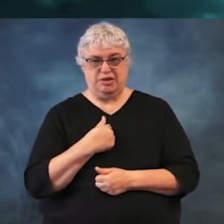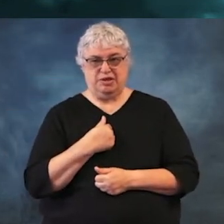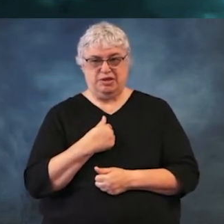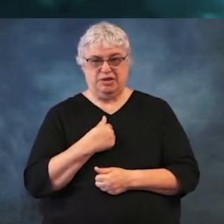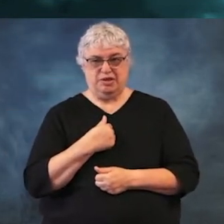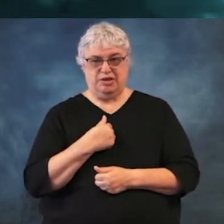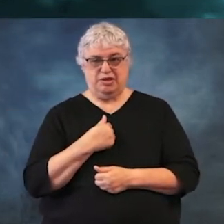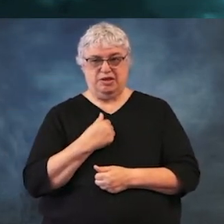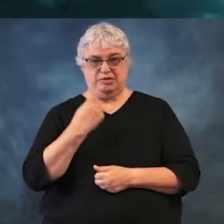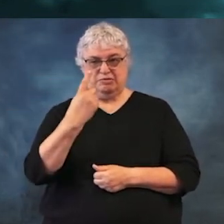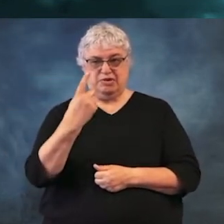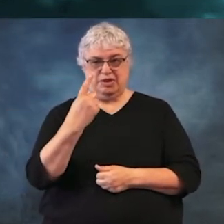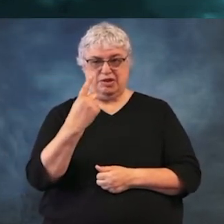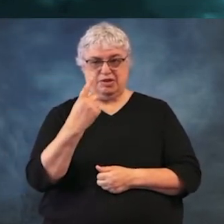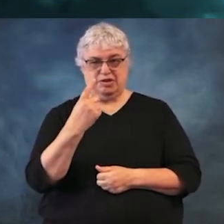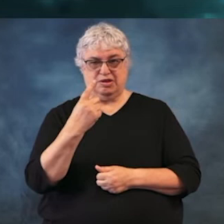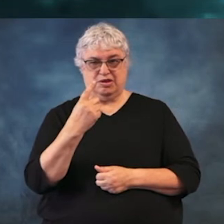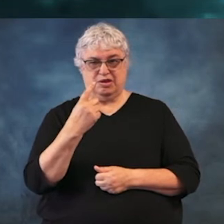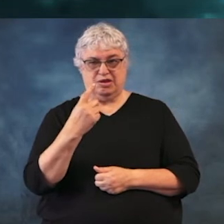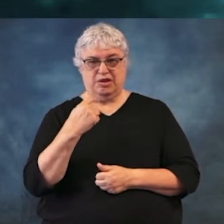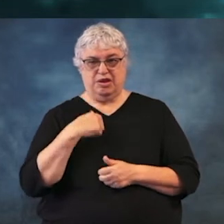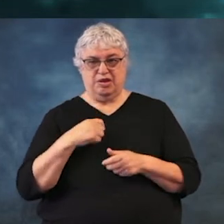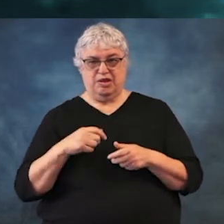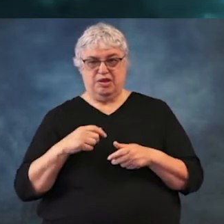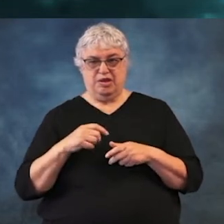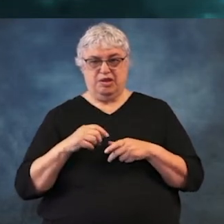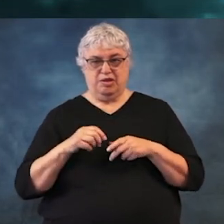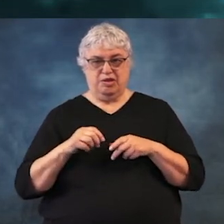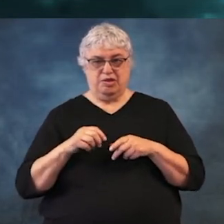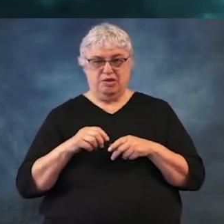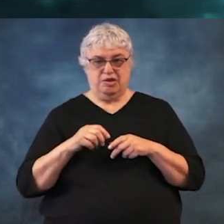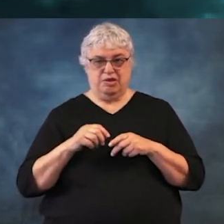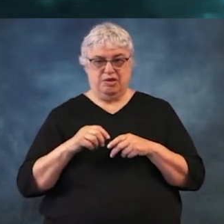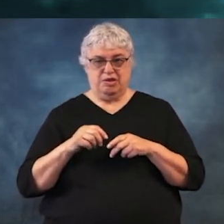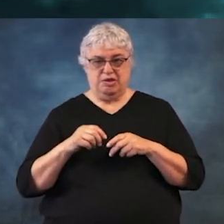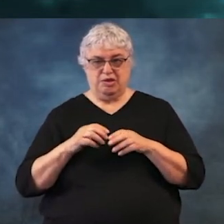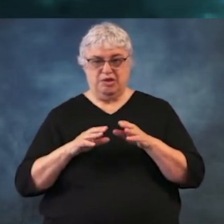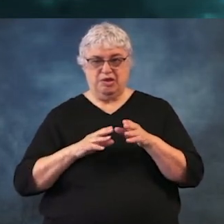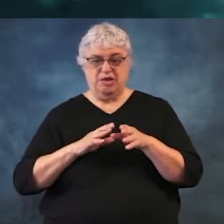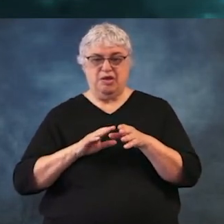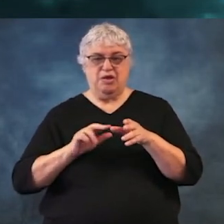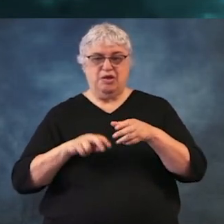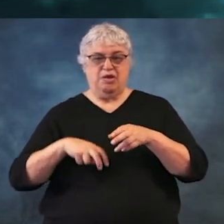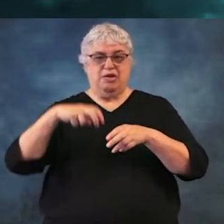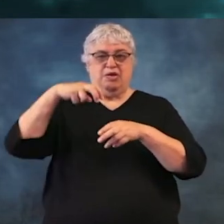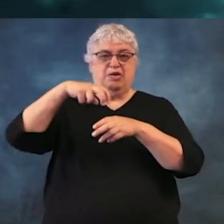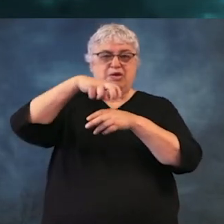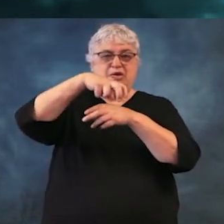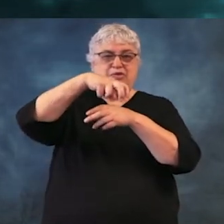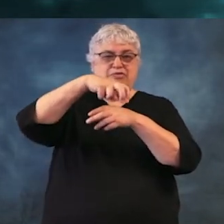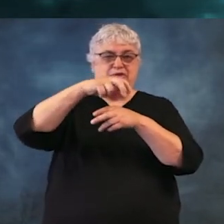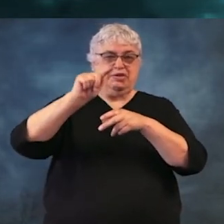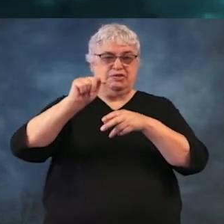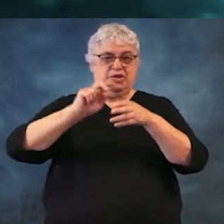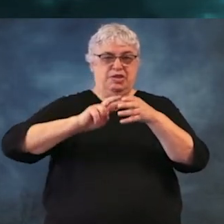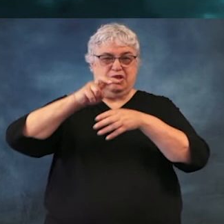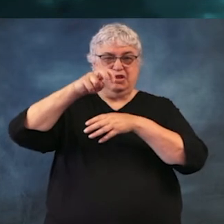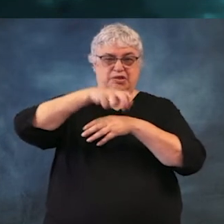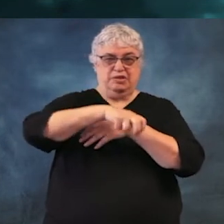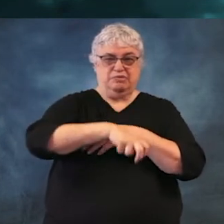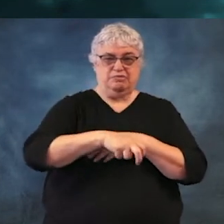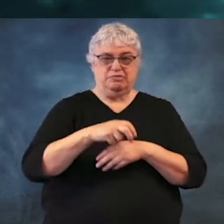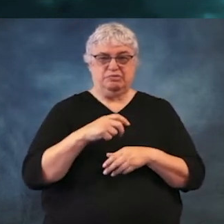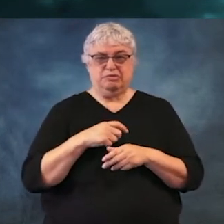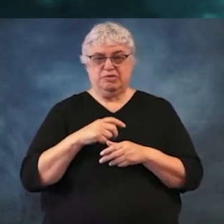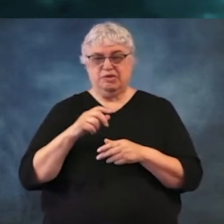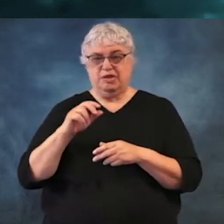It's all in one. It's a where I can roll my chair over the commode, and then I can get in the shower. Ricky, I could